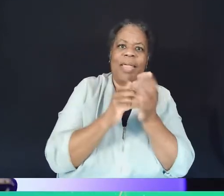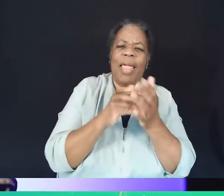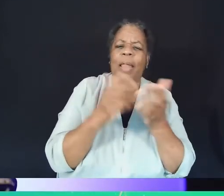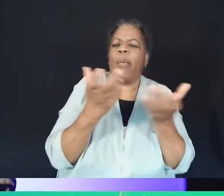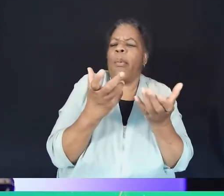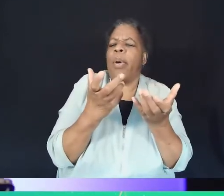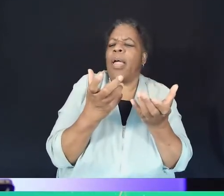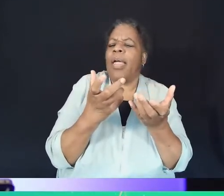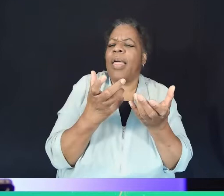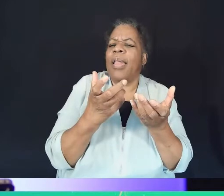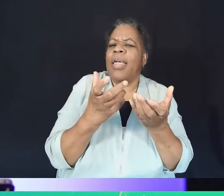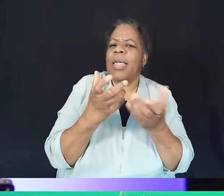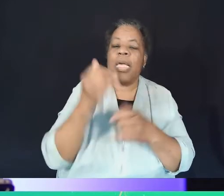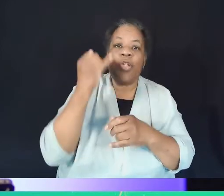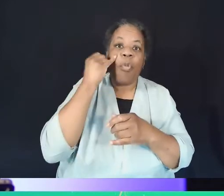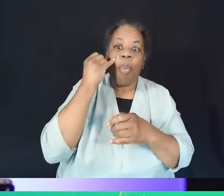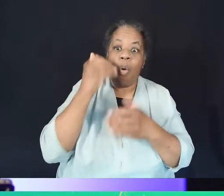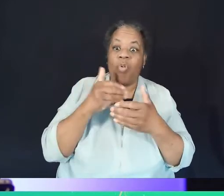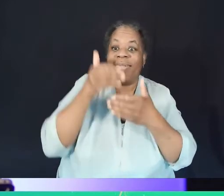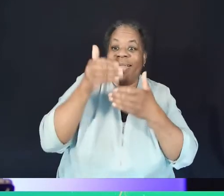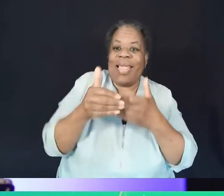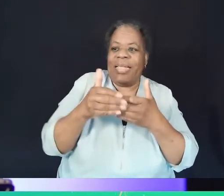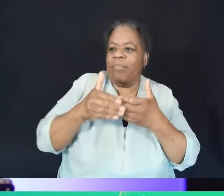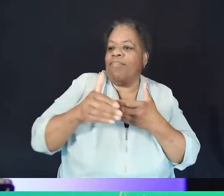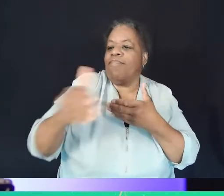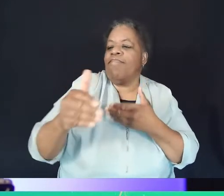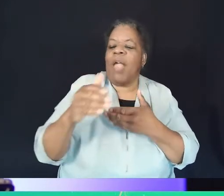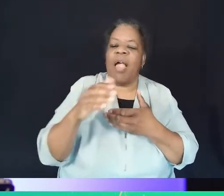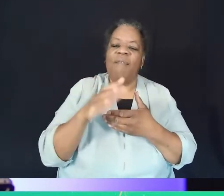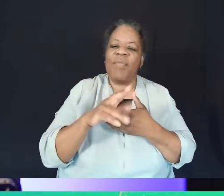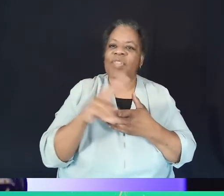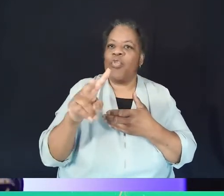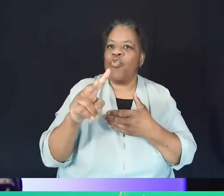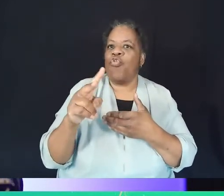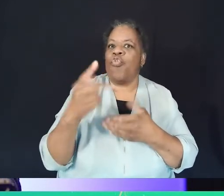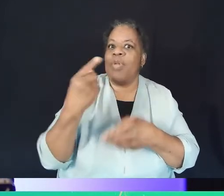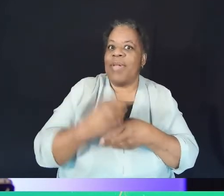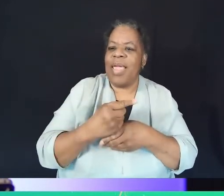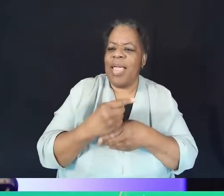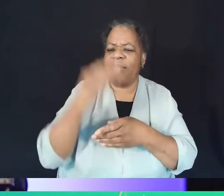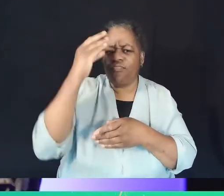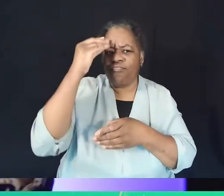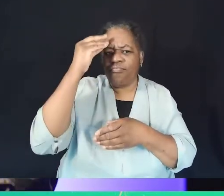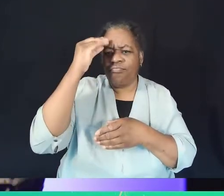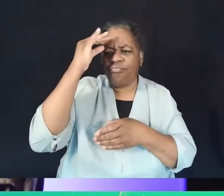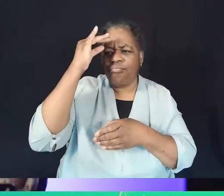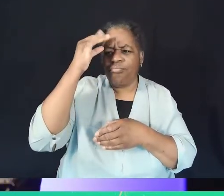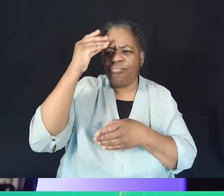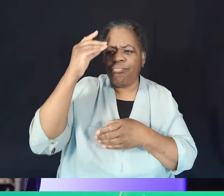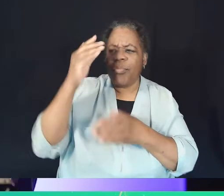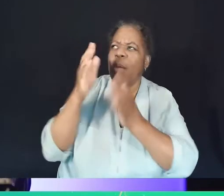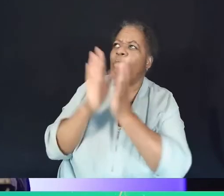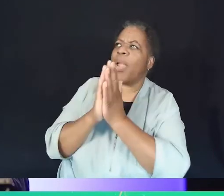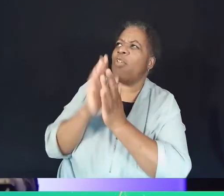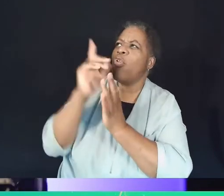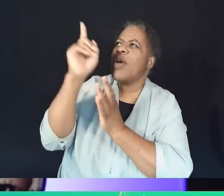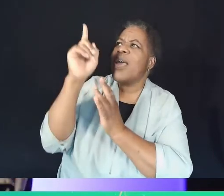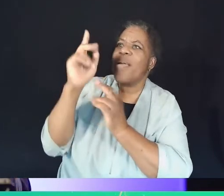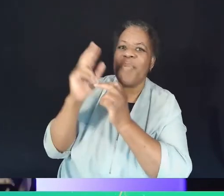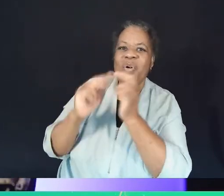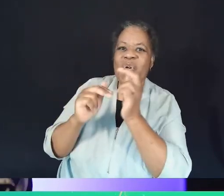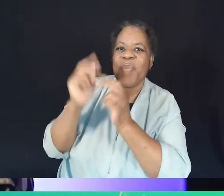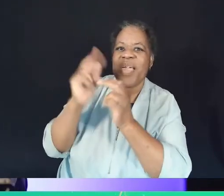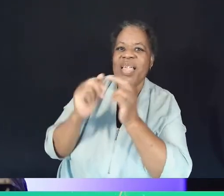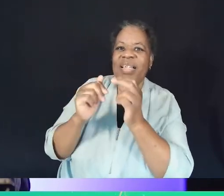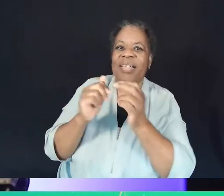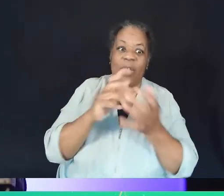next 52 days and reflected on that question and prayed to the Lord who builds out of the ruins and